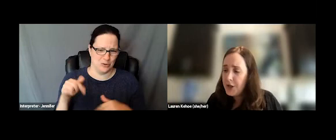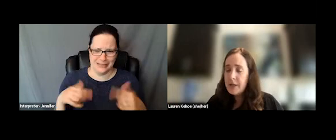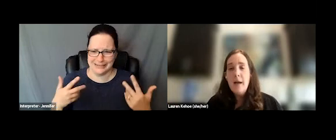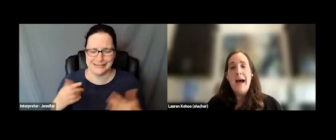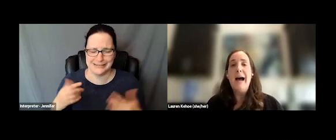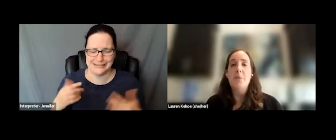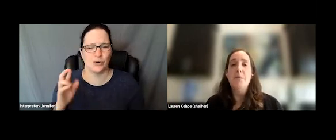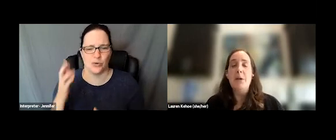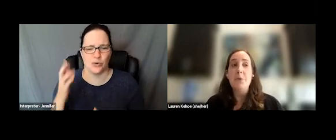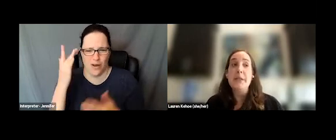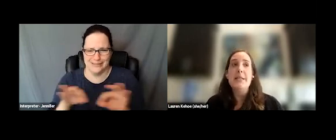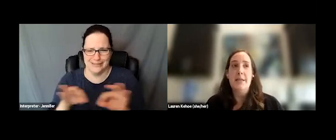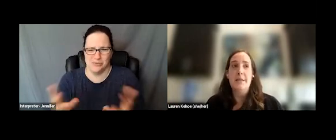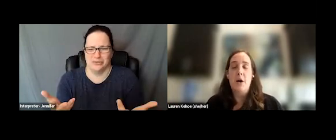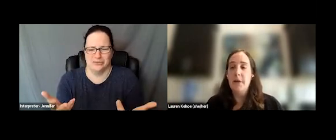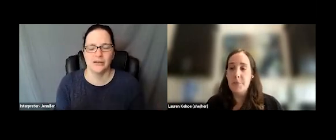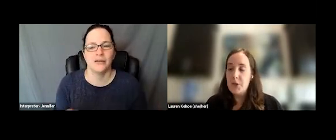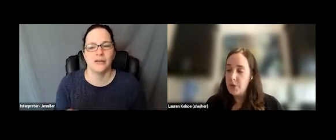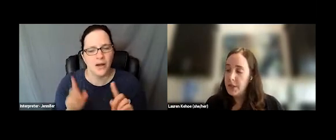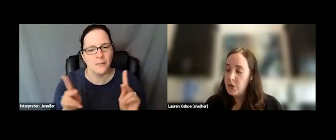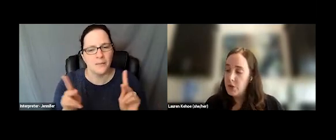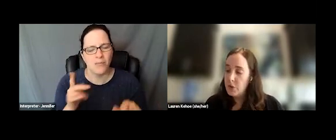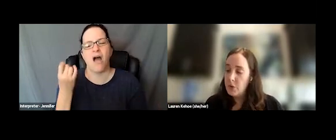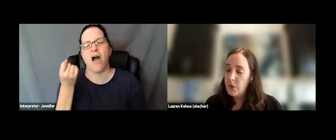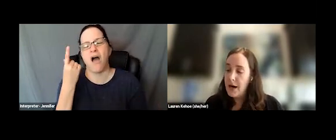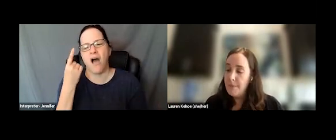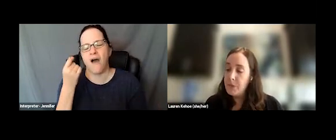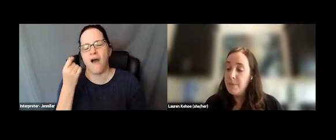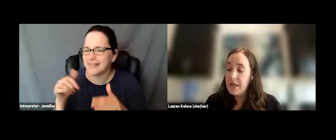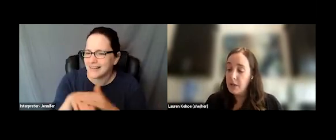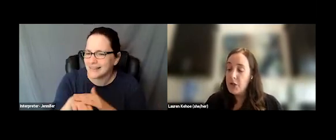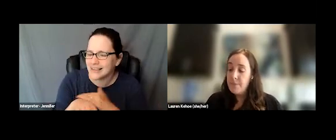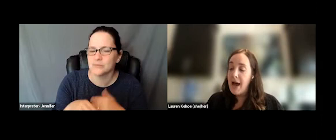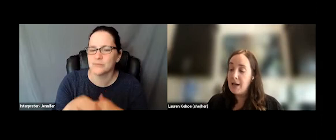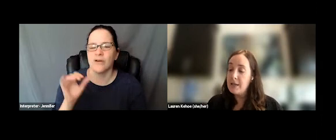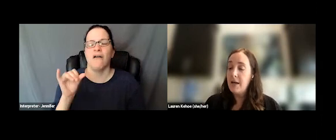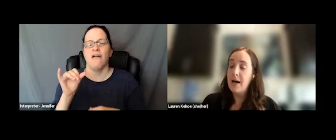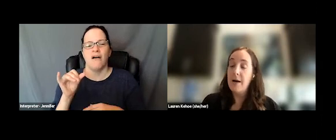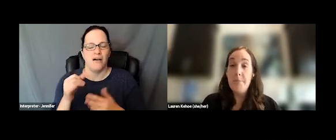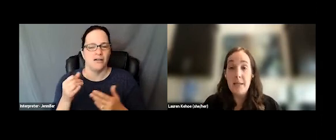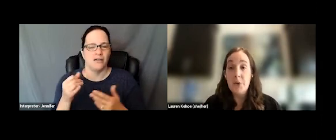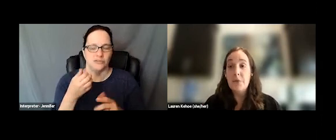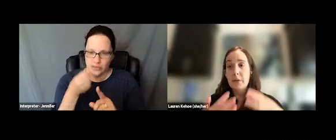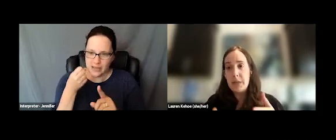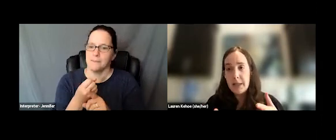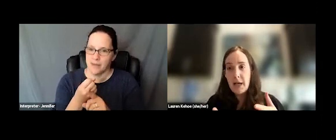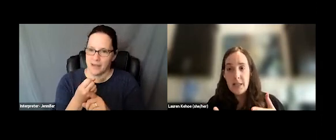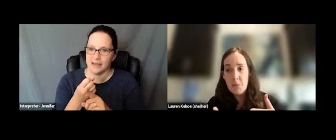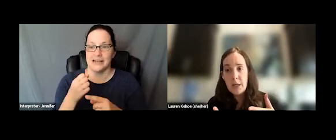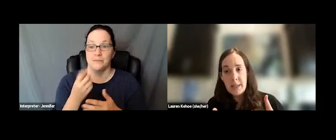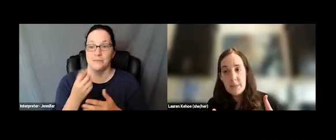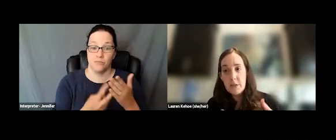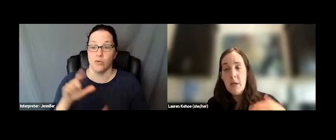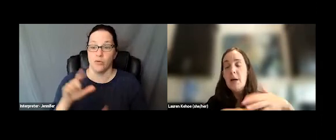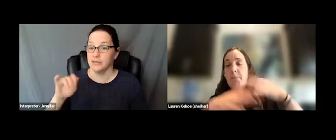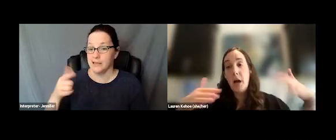it mattered. And it really did offer an opportunity to make a large impact on making both the LibGuides content